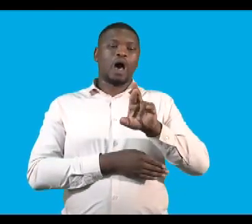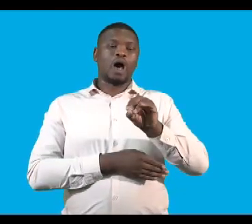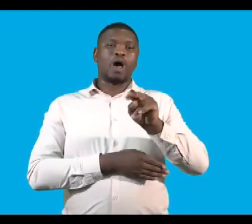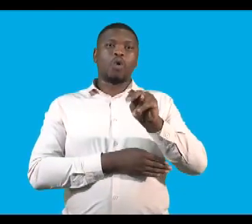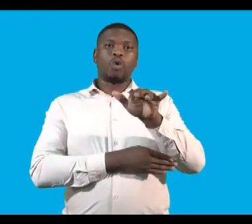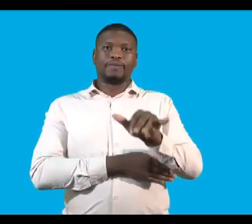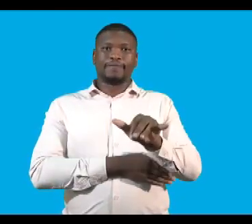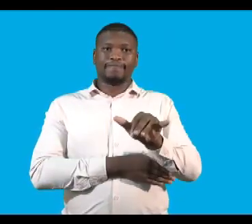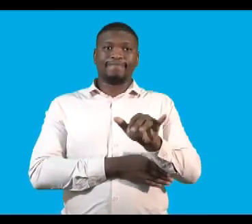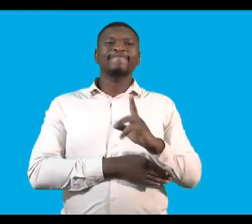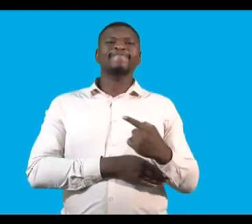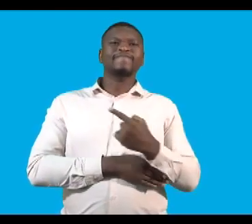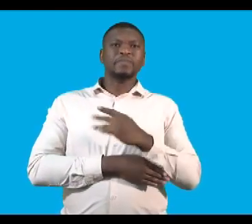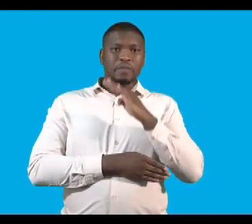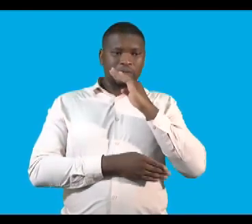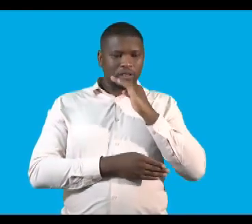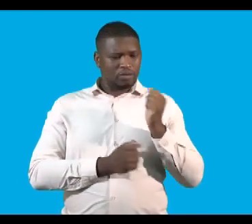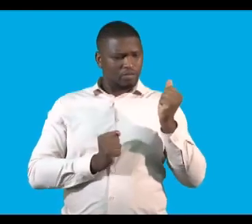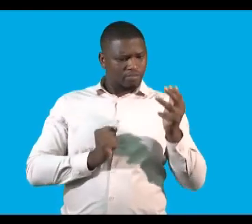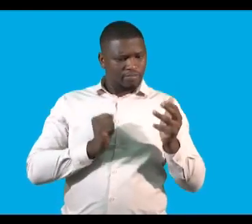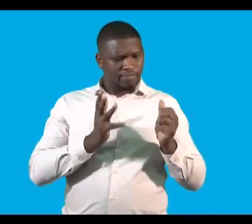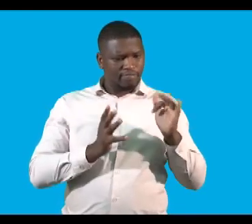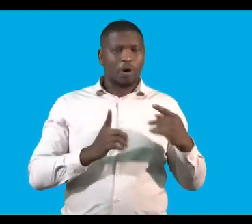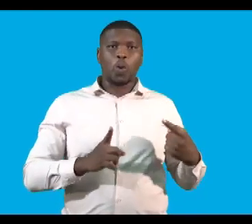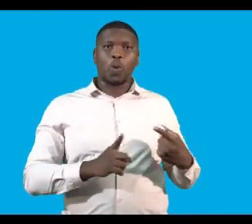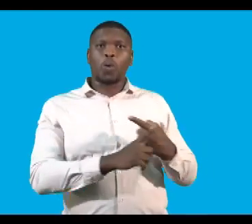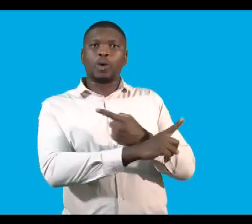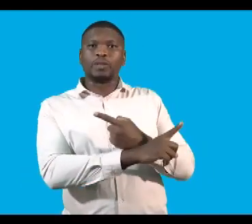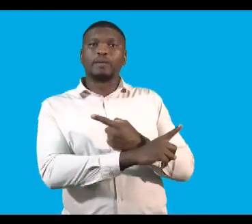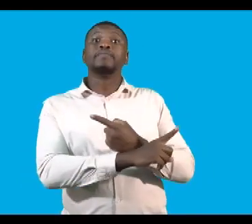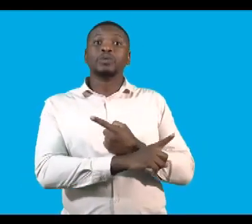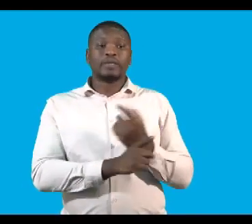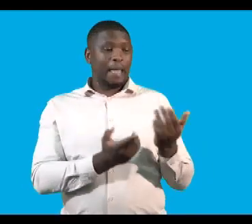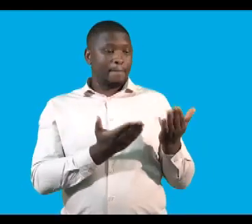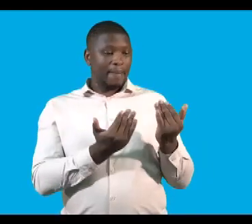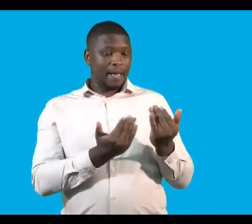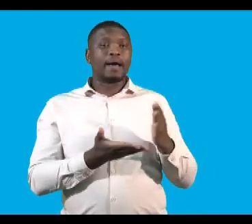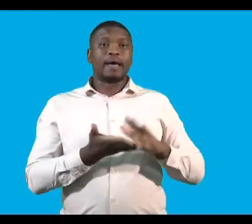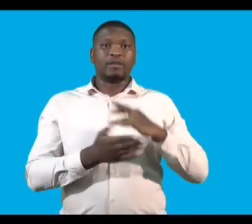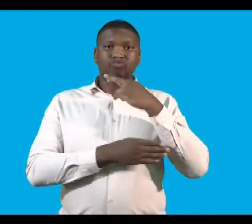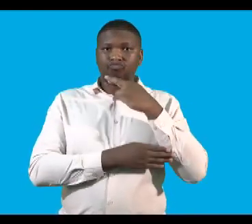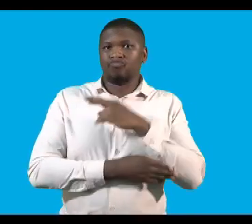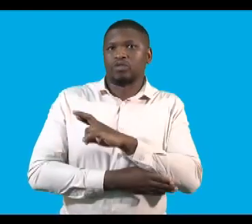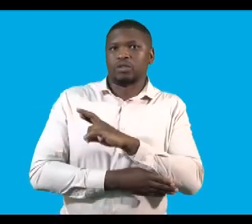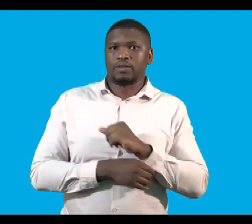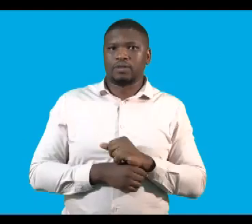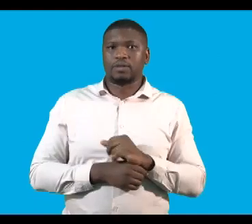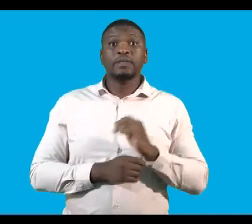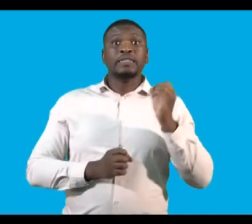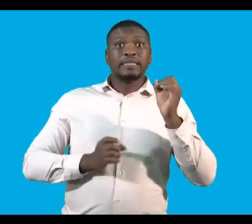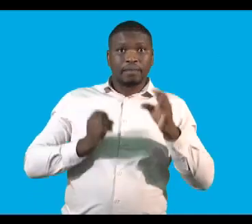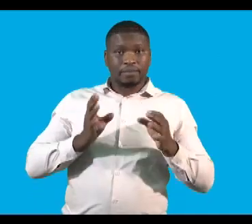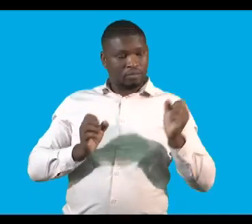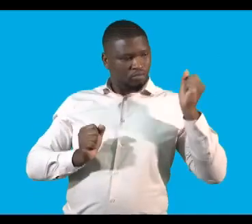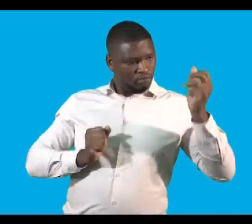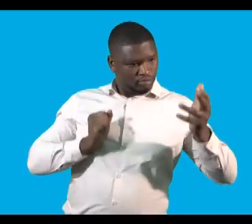is irony. Irony is a contrast between expectation and reality, or when something is